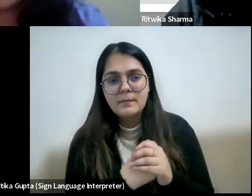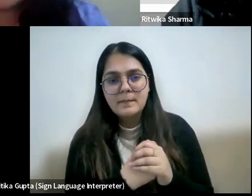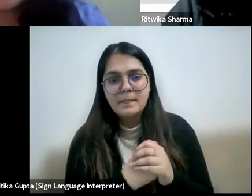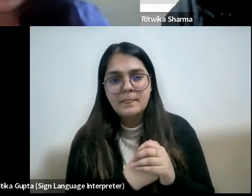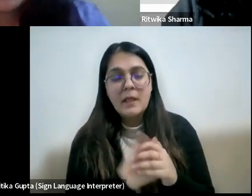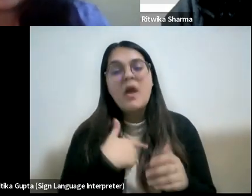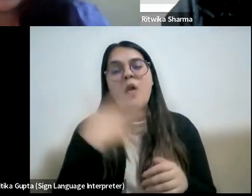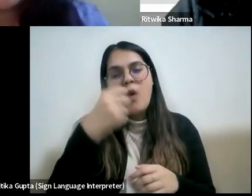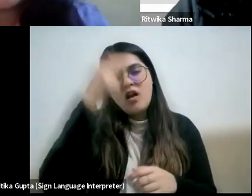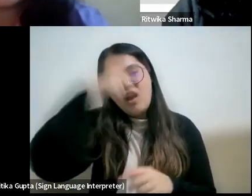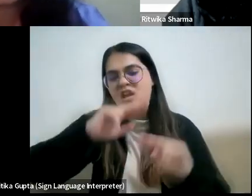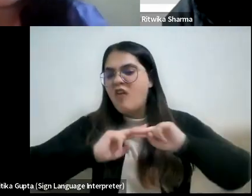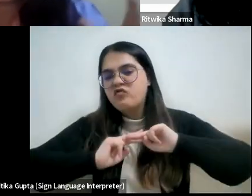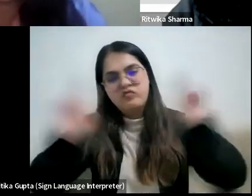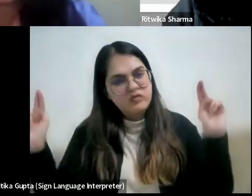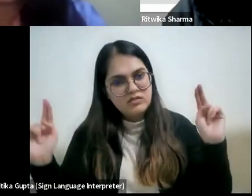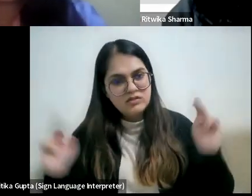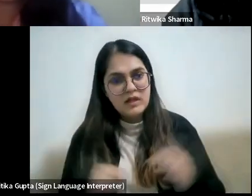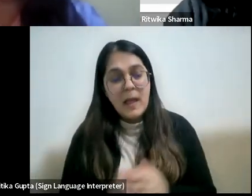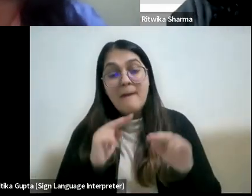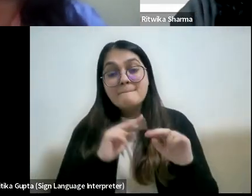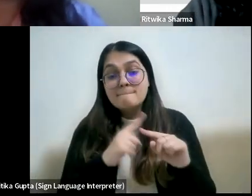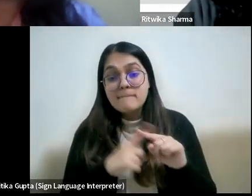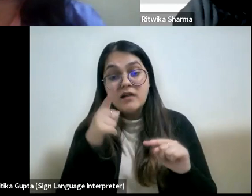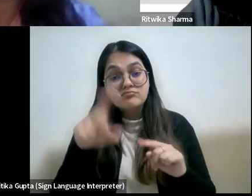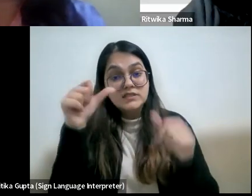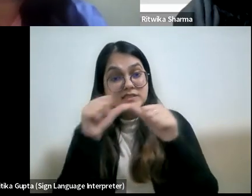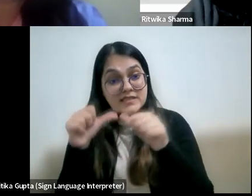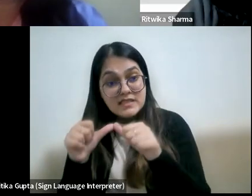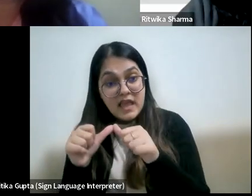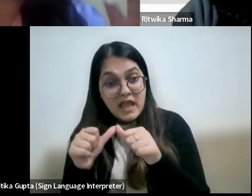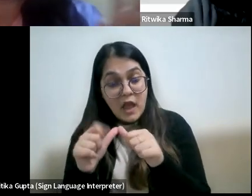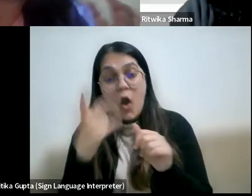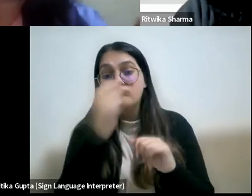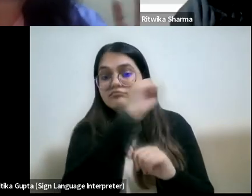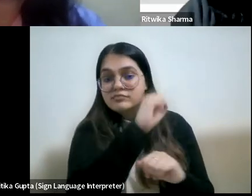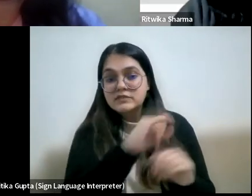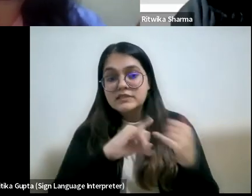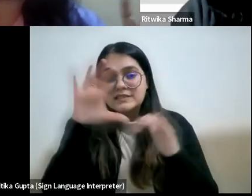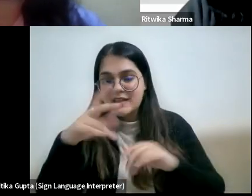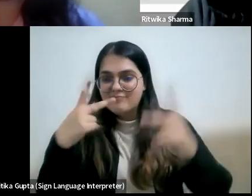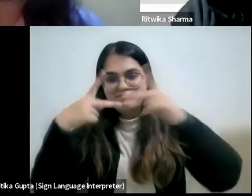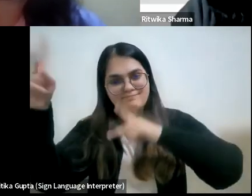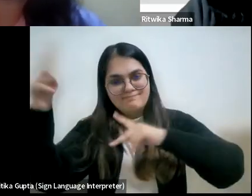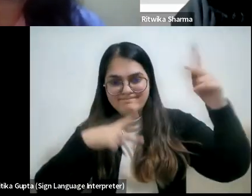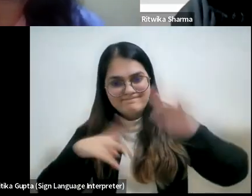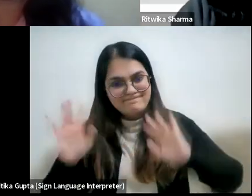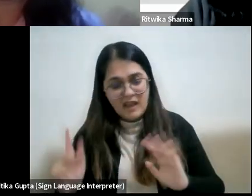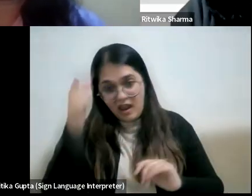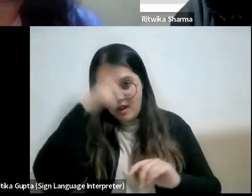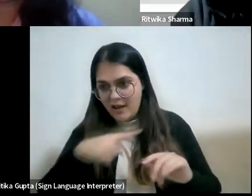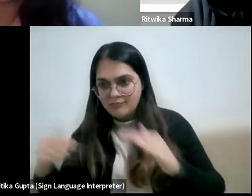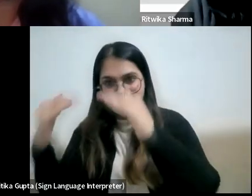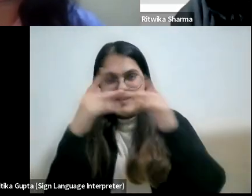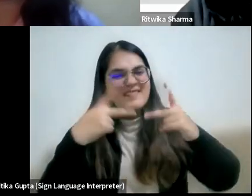have been the whole of the states, but the states itself, they themselves have a demographic dividend, right? I